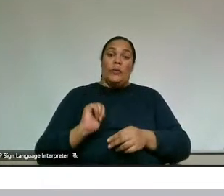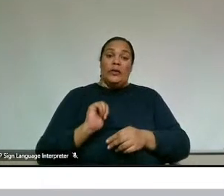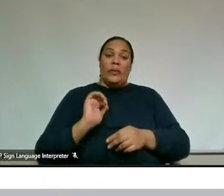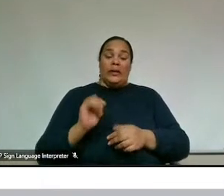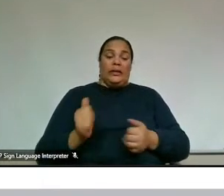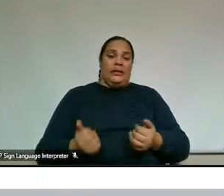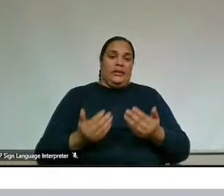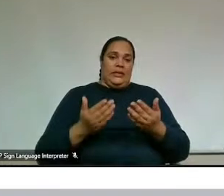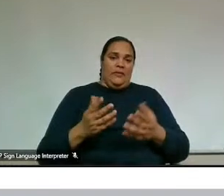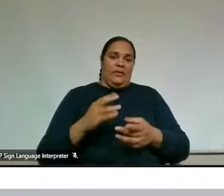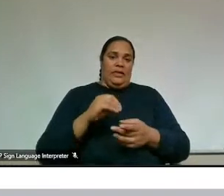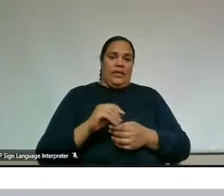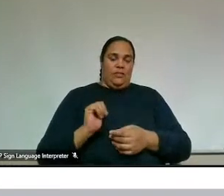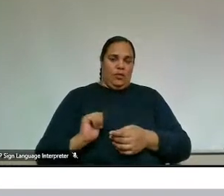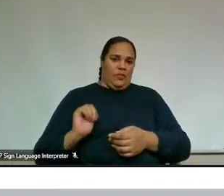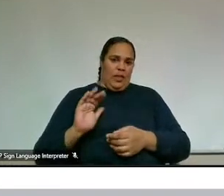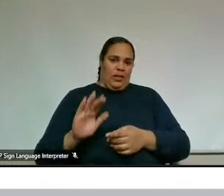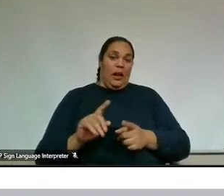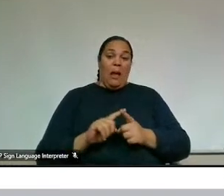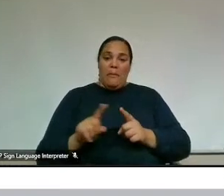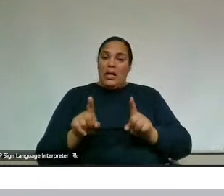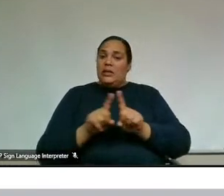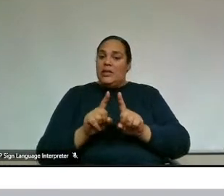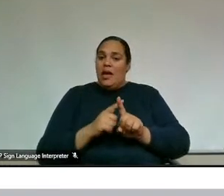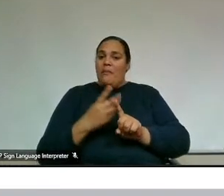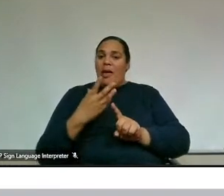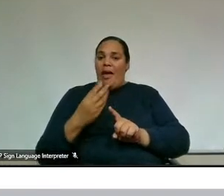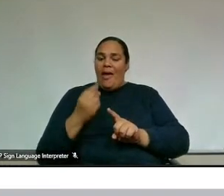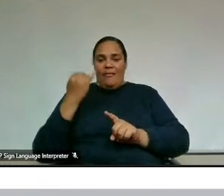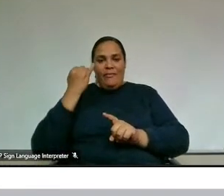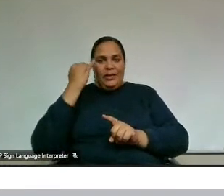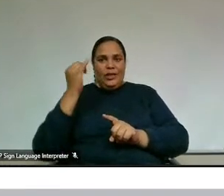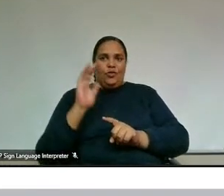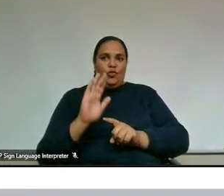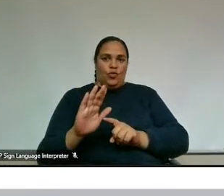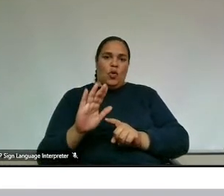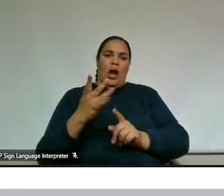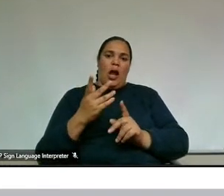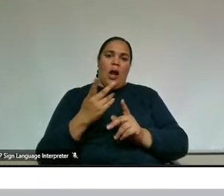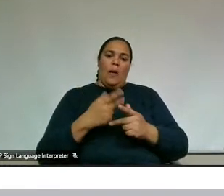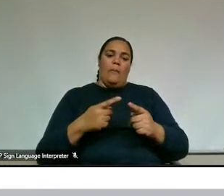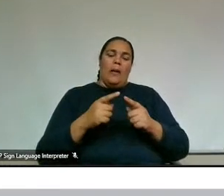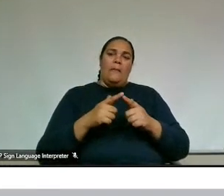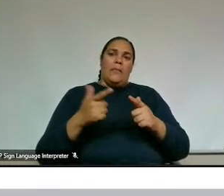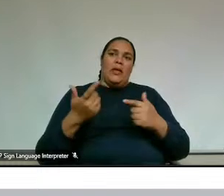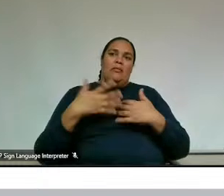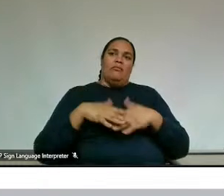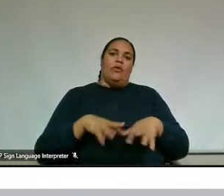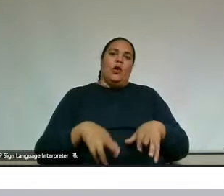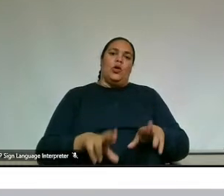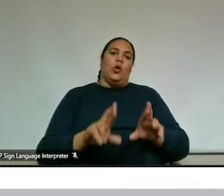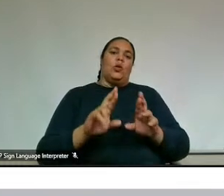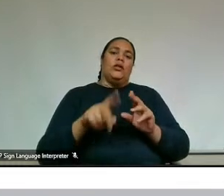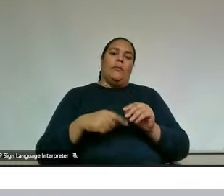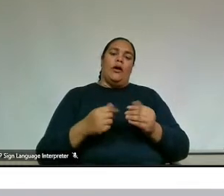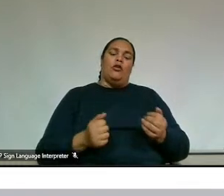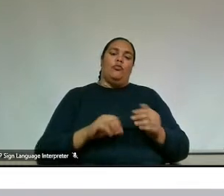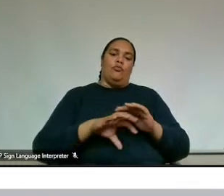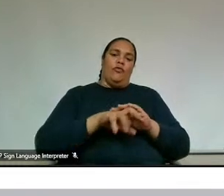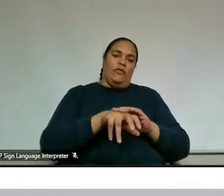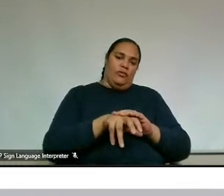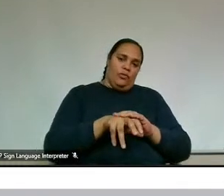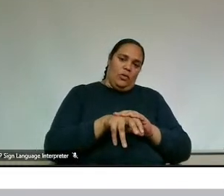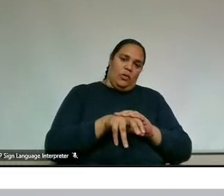services within the municipality, but it also have the intention and plays a major integral role on provincial